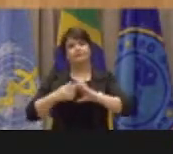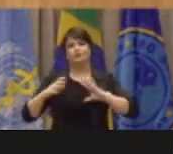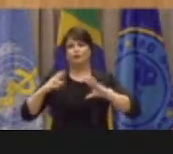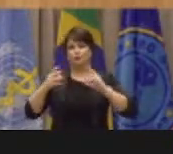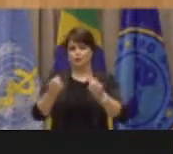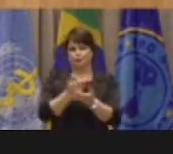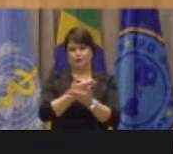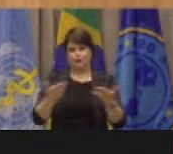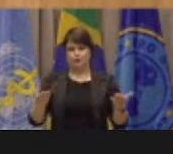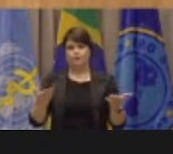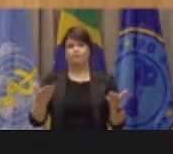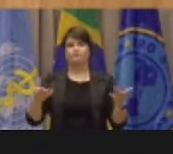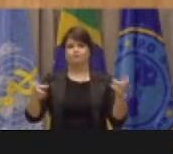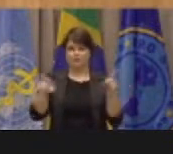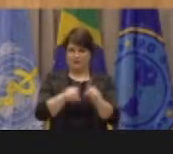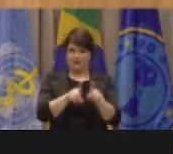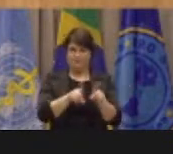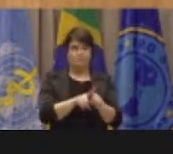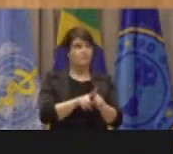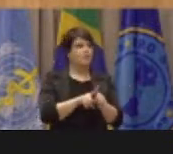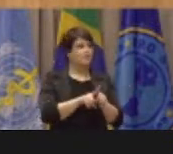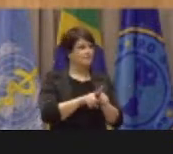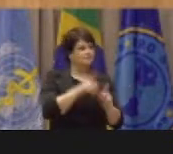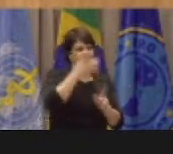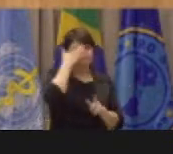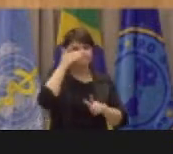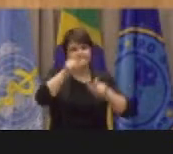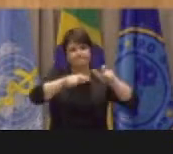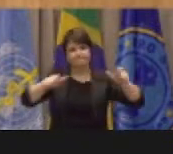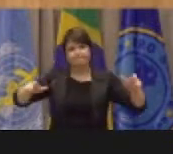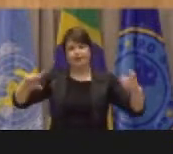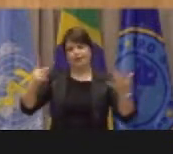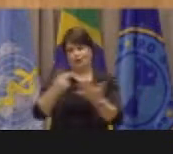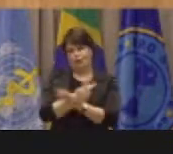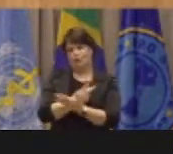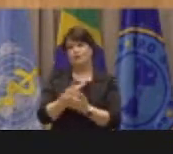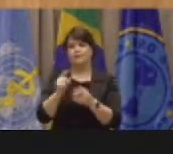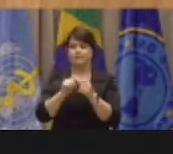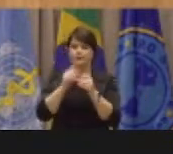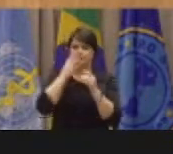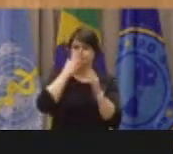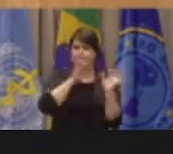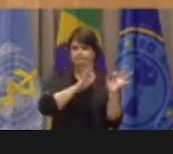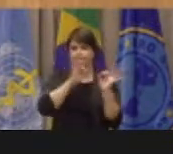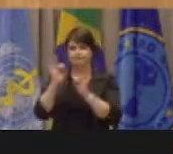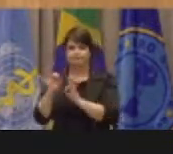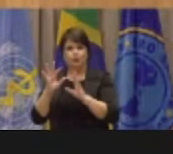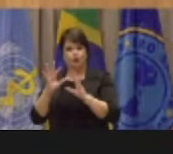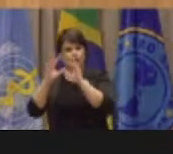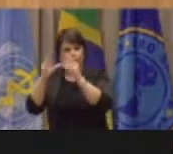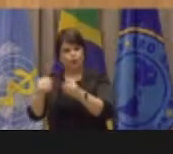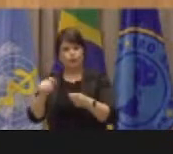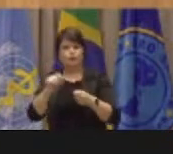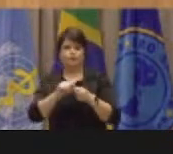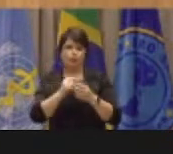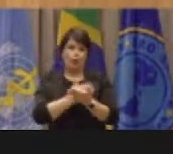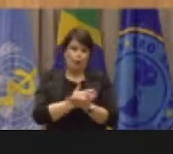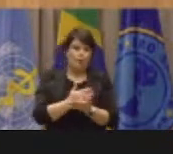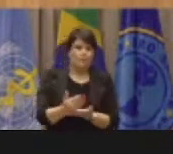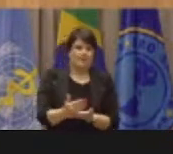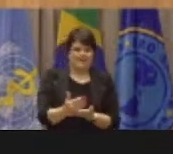things better. I would like to thank and greet everyone, but we